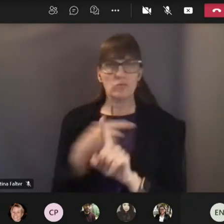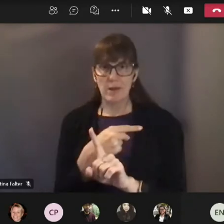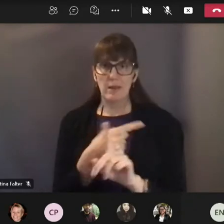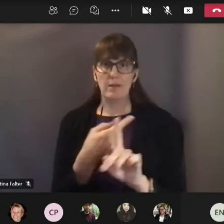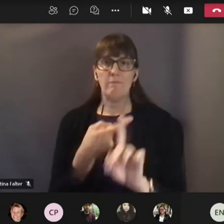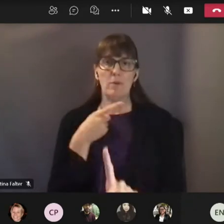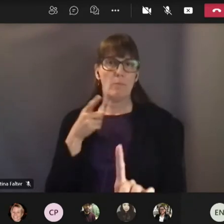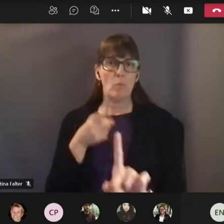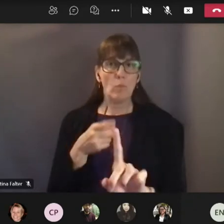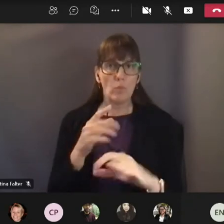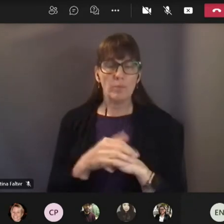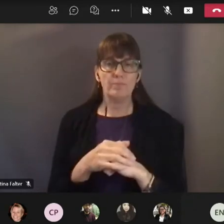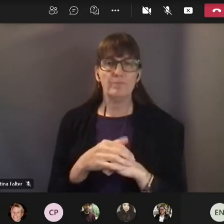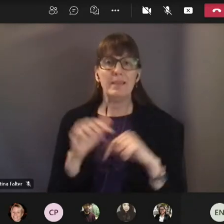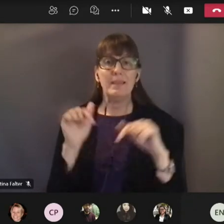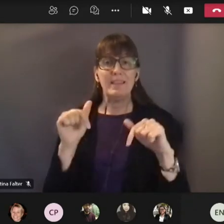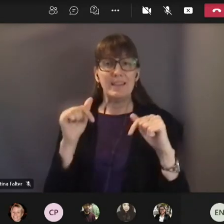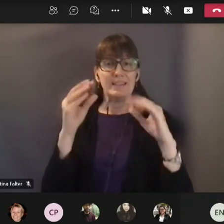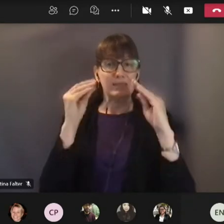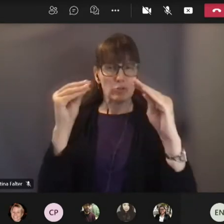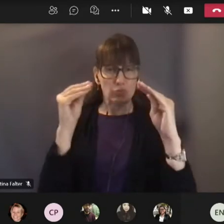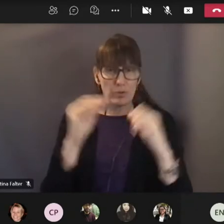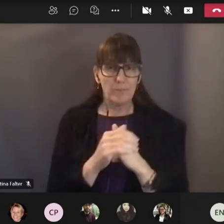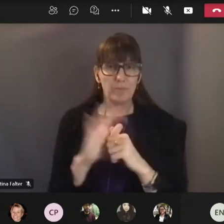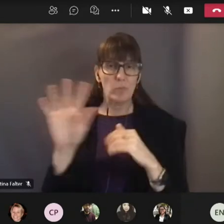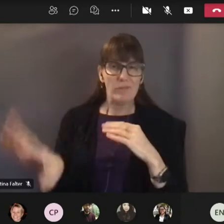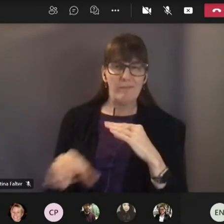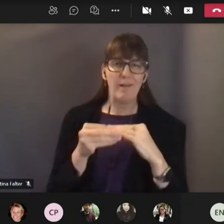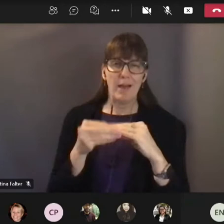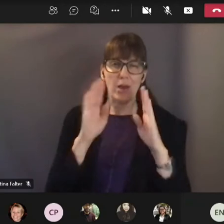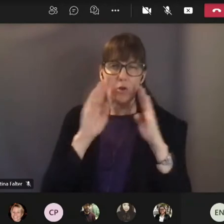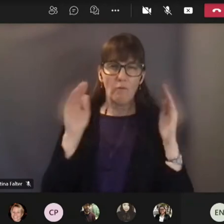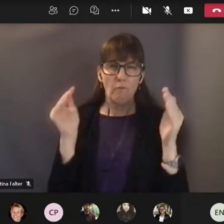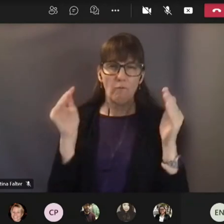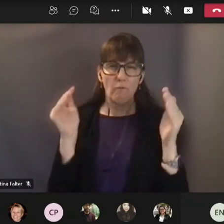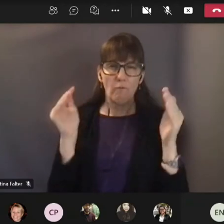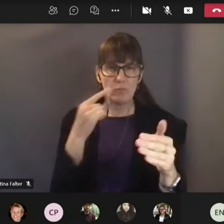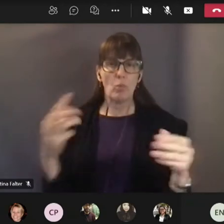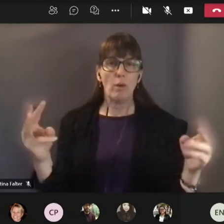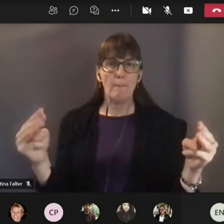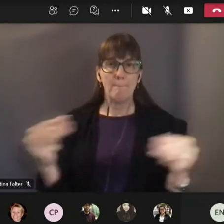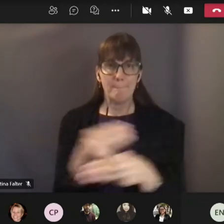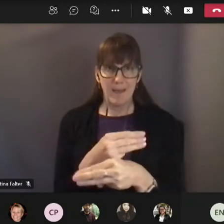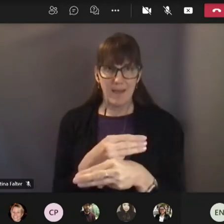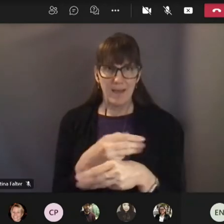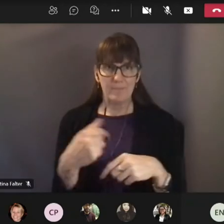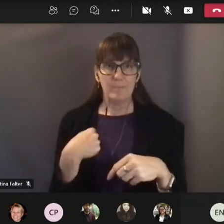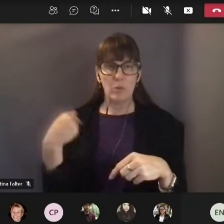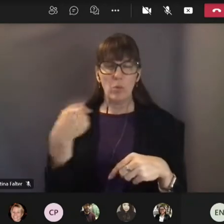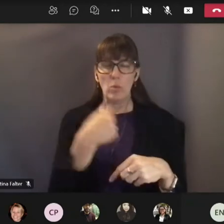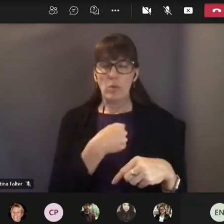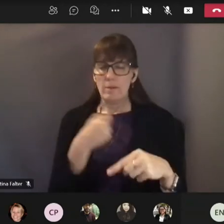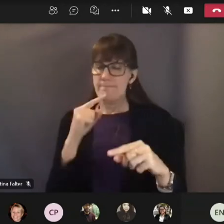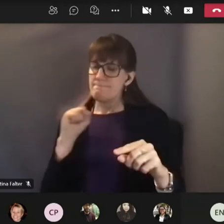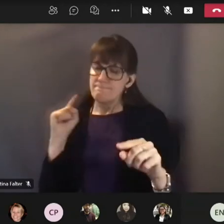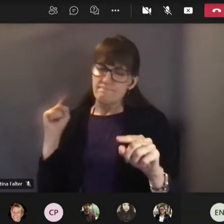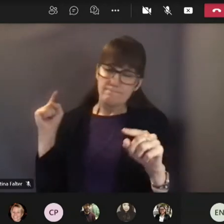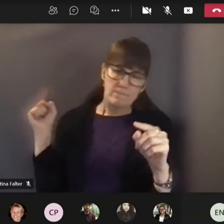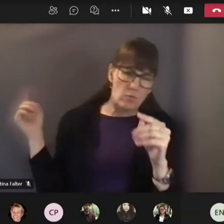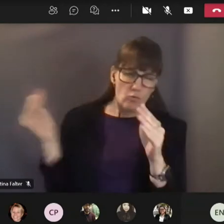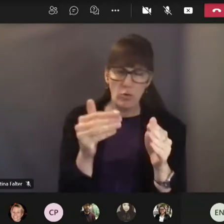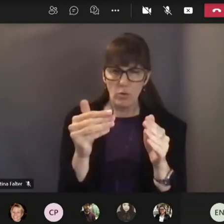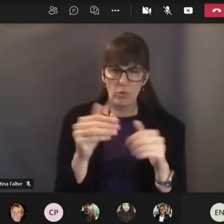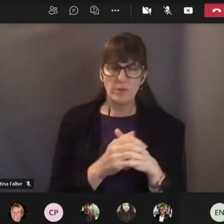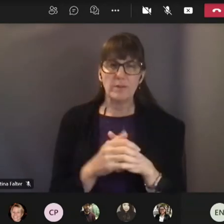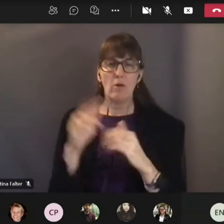instruction, we've added a focus on math. We are laser focused on literacy, numeracy, and